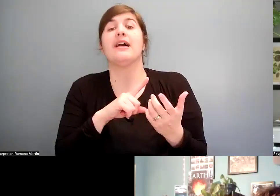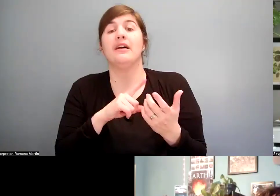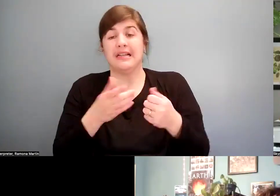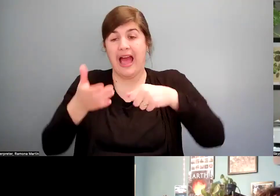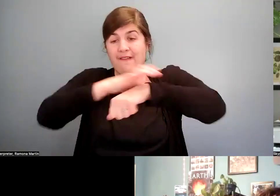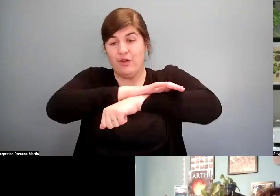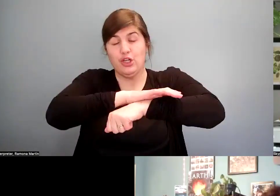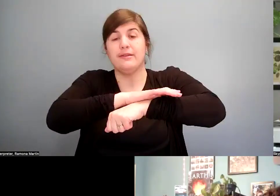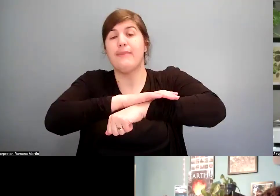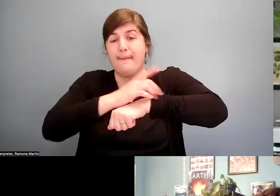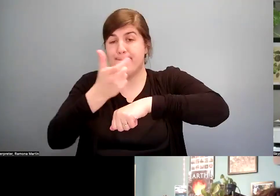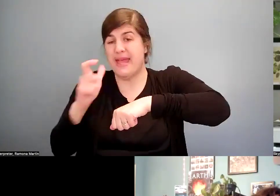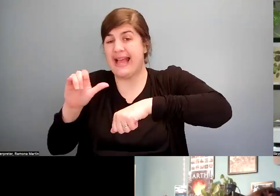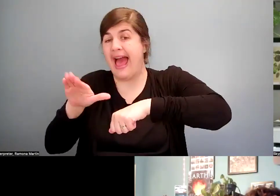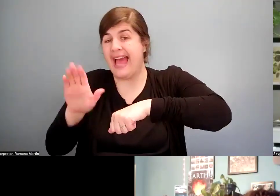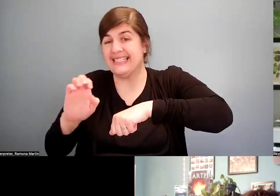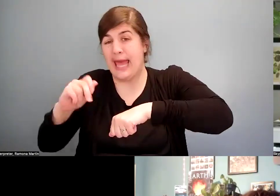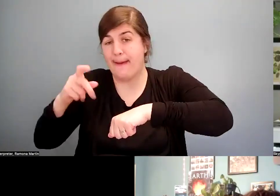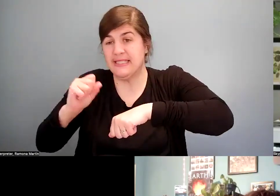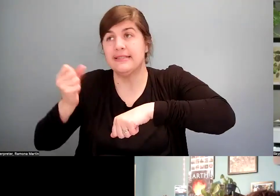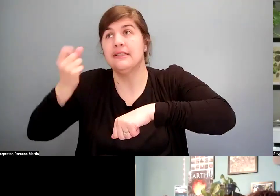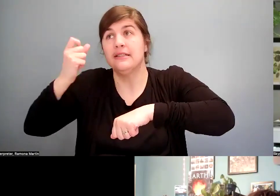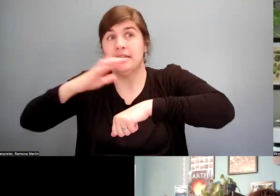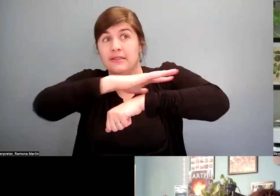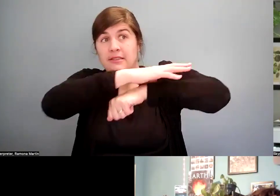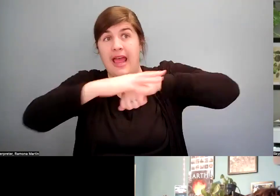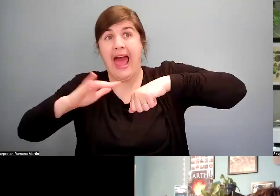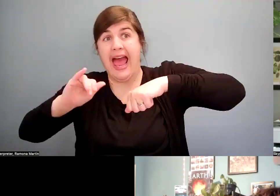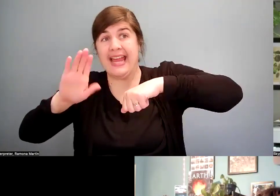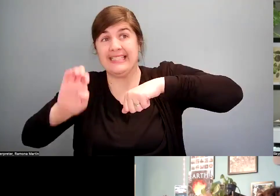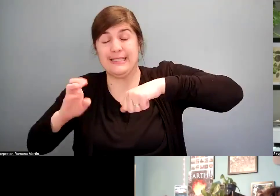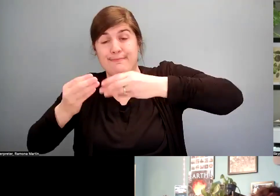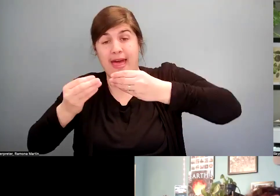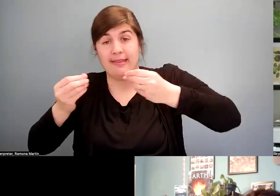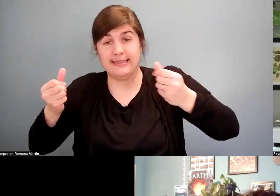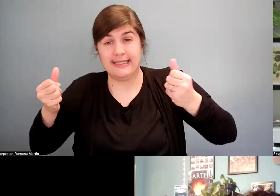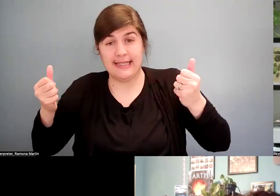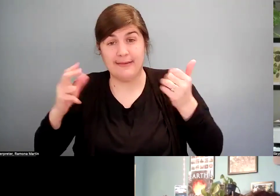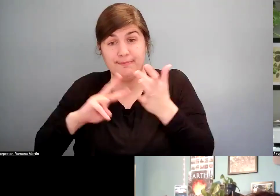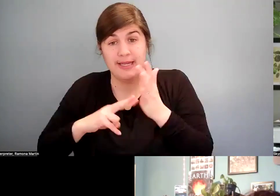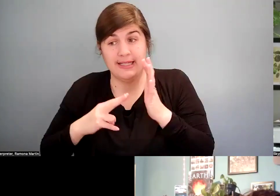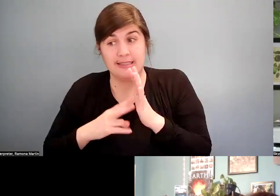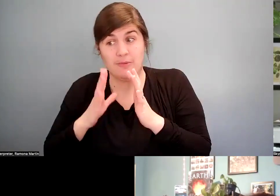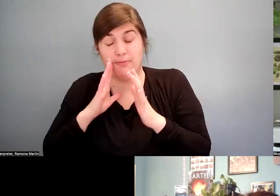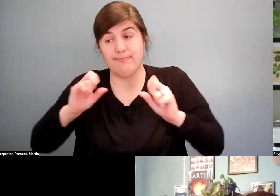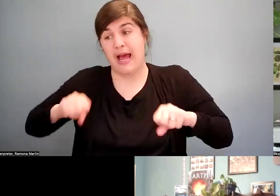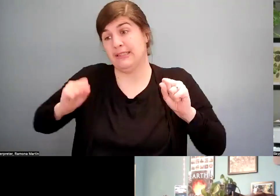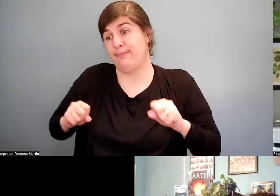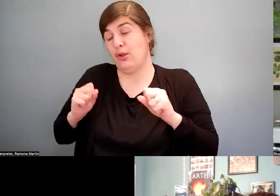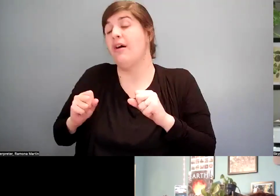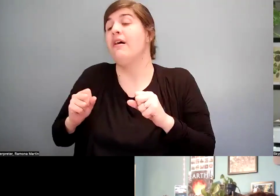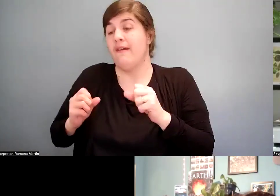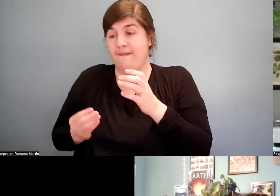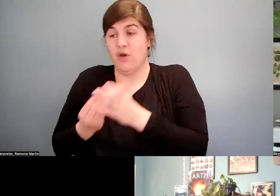ice caps. But if Mhm. those ice caps are melting, is it more likely that volcanoes will erupt? So it's a Oh, very big question